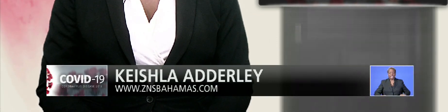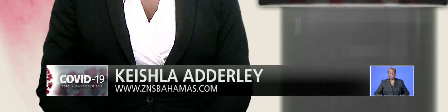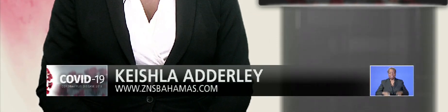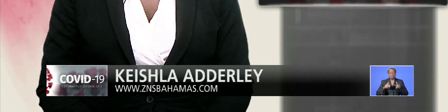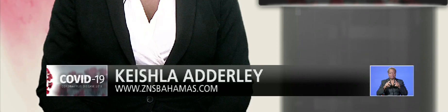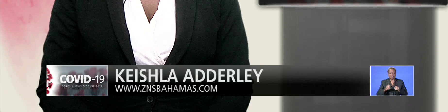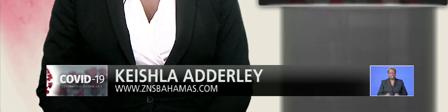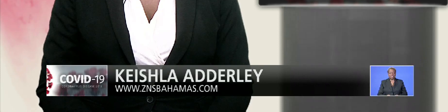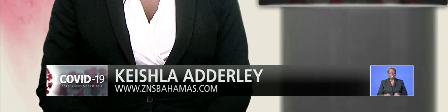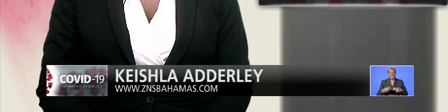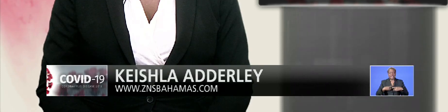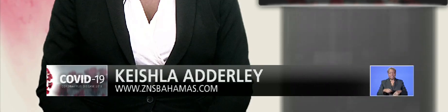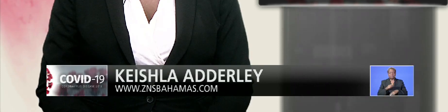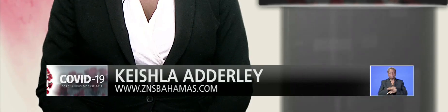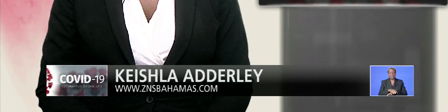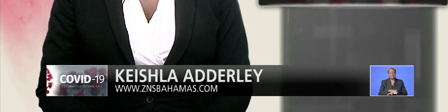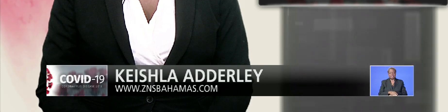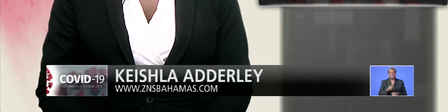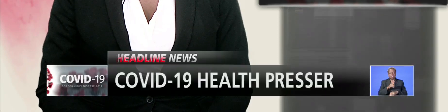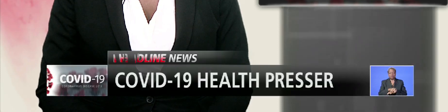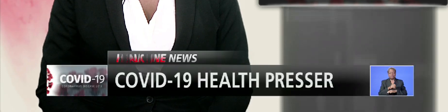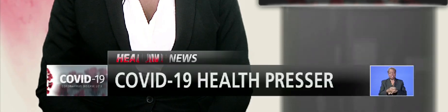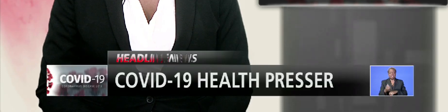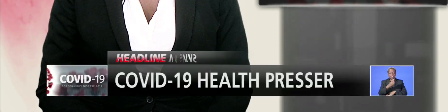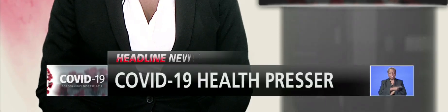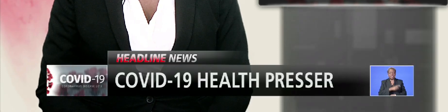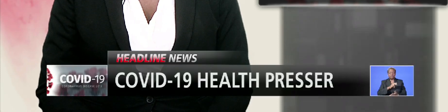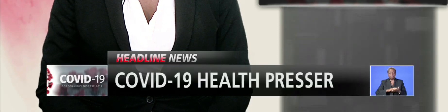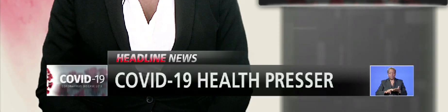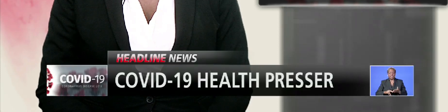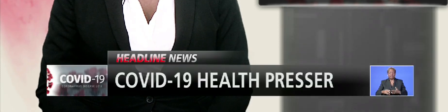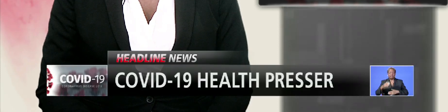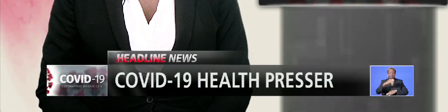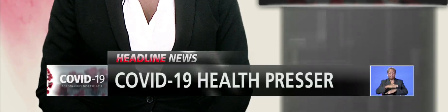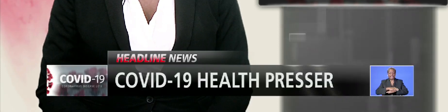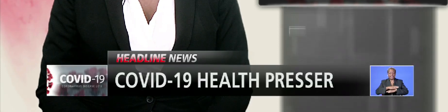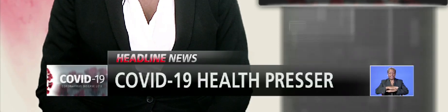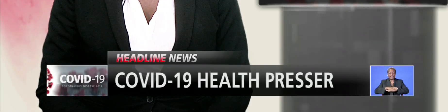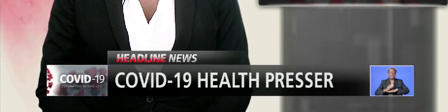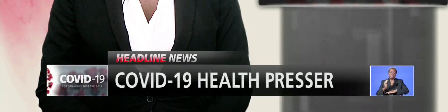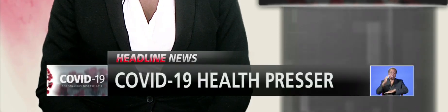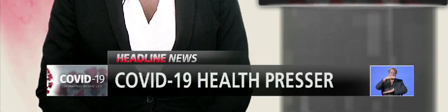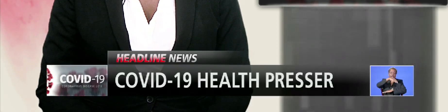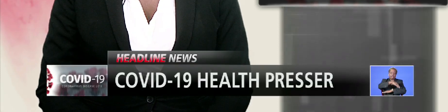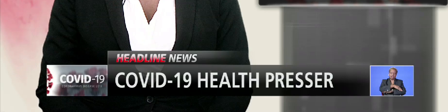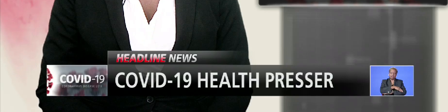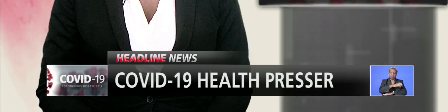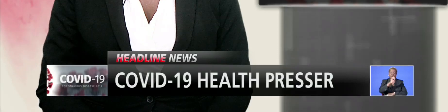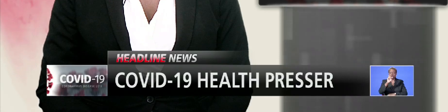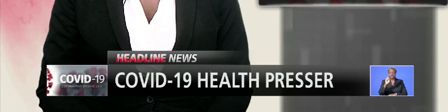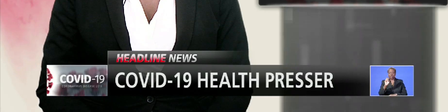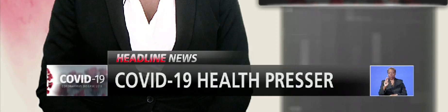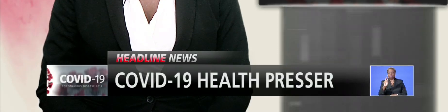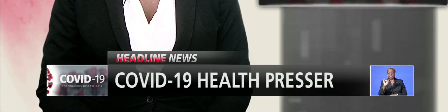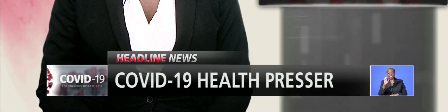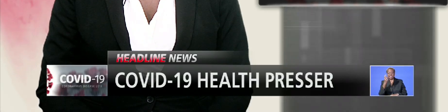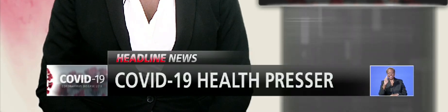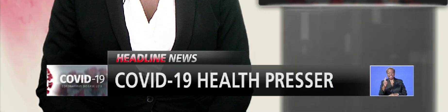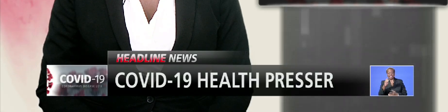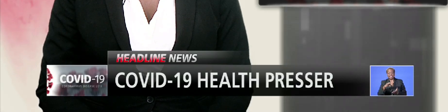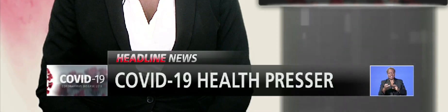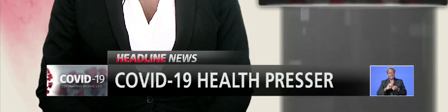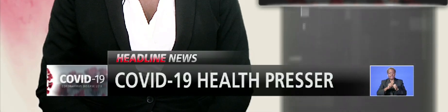held a press conference today reporting a flattening of the curve with COVID-19 deaths and numbers which are trending